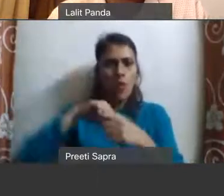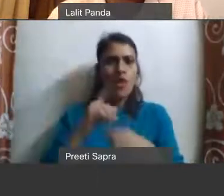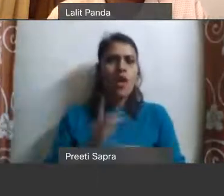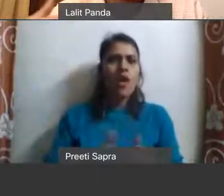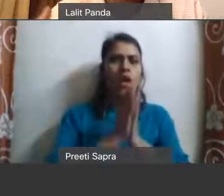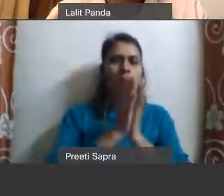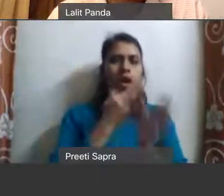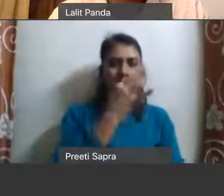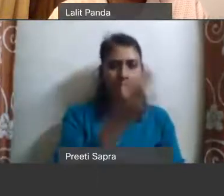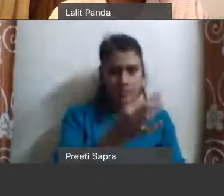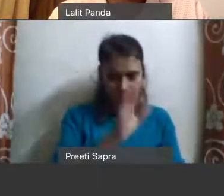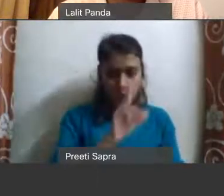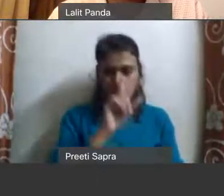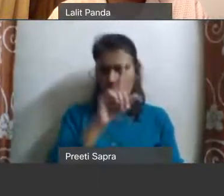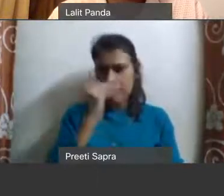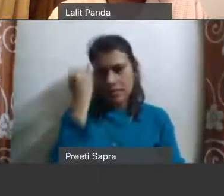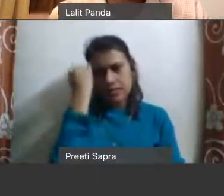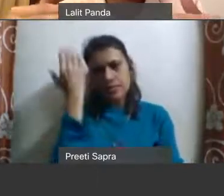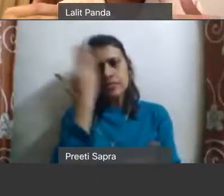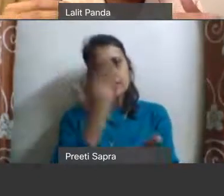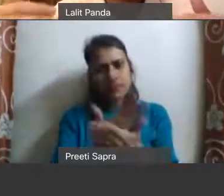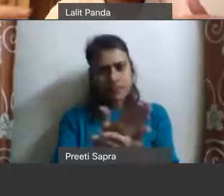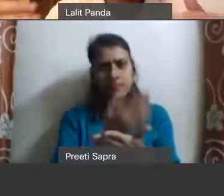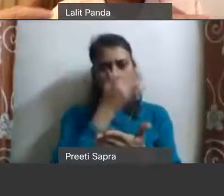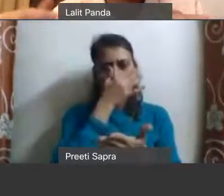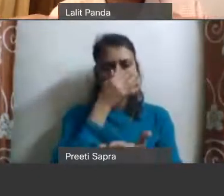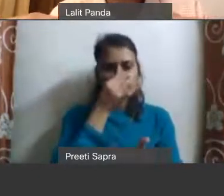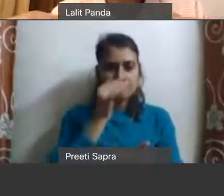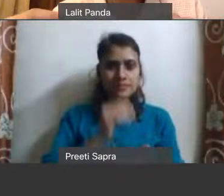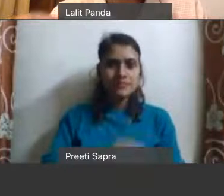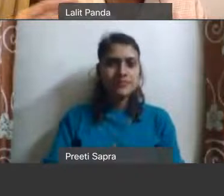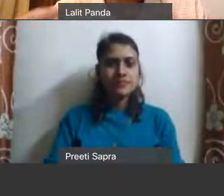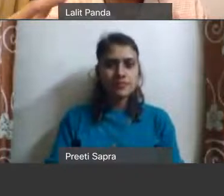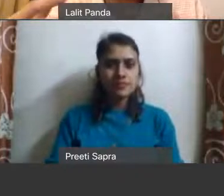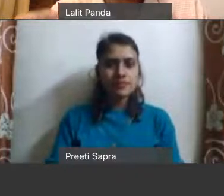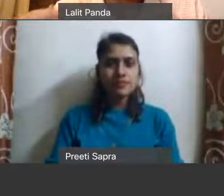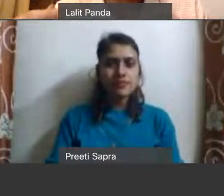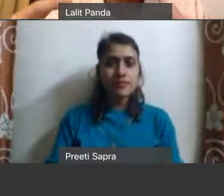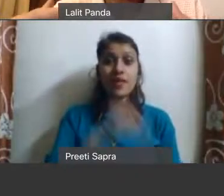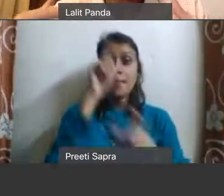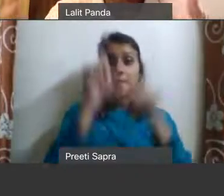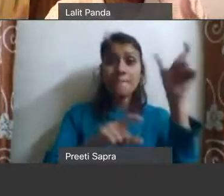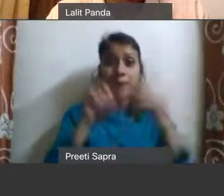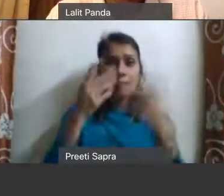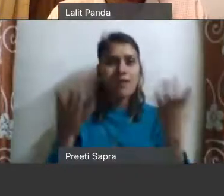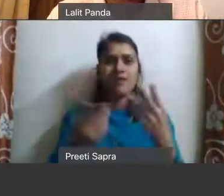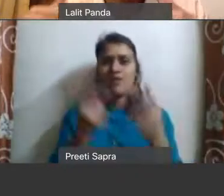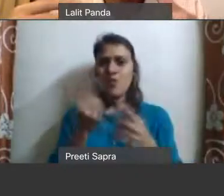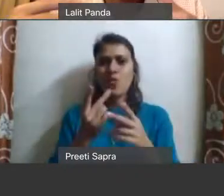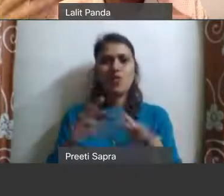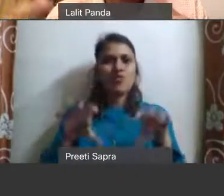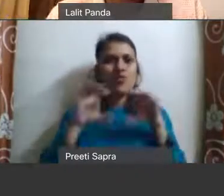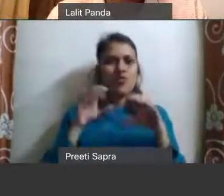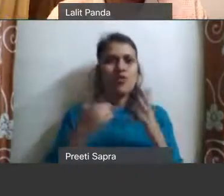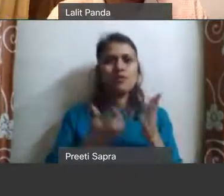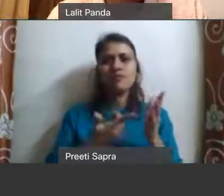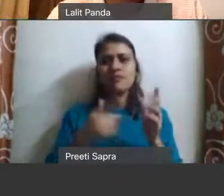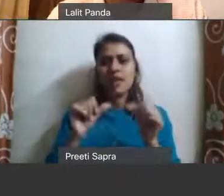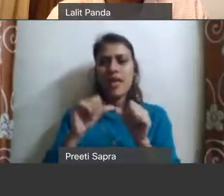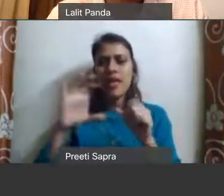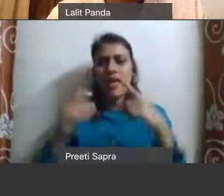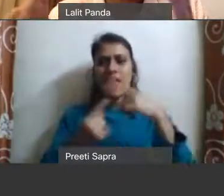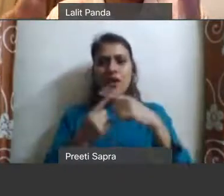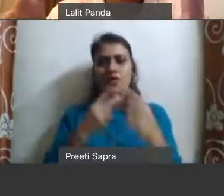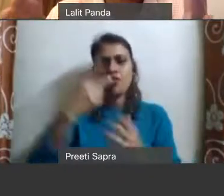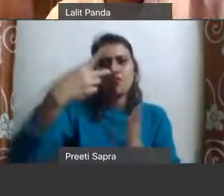One is the suggestion that the kind of distinctions that the Citizenship Amendment Act makes, particularly on the grounds of